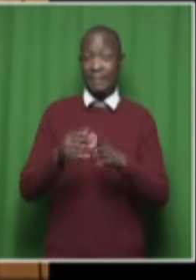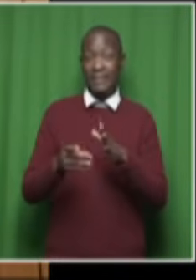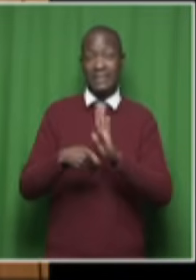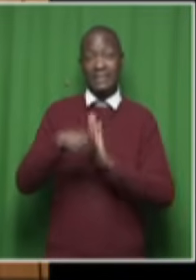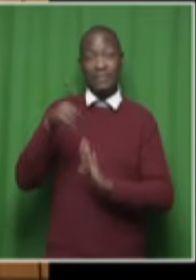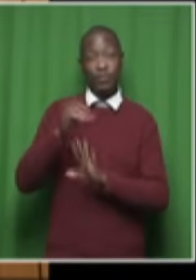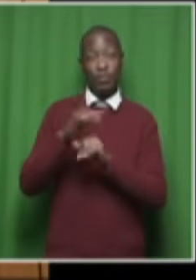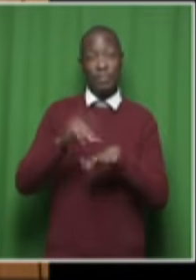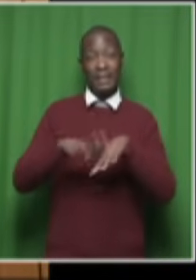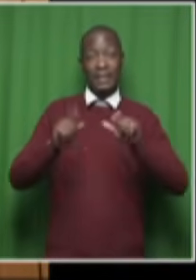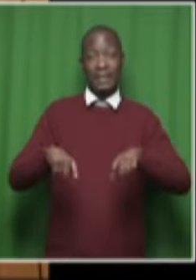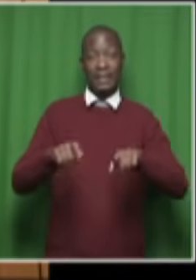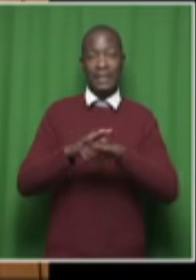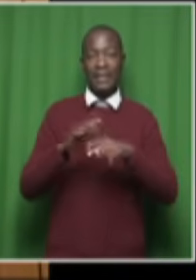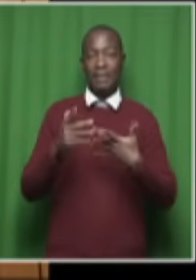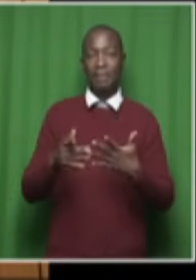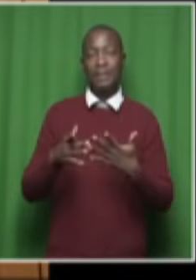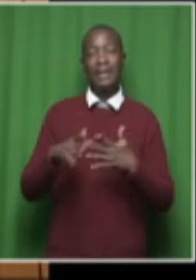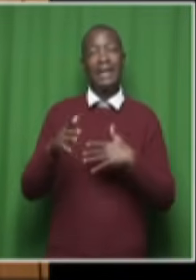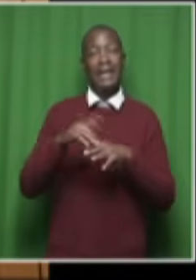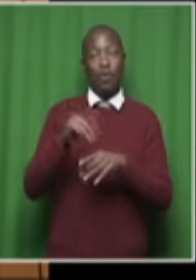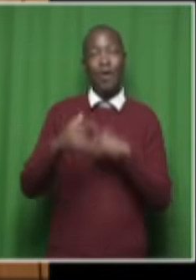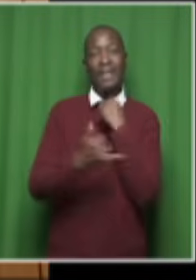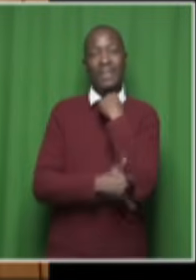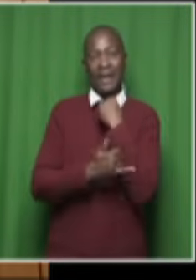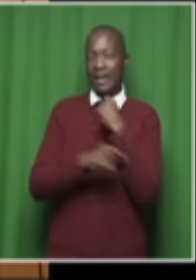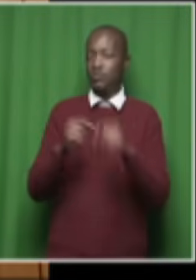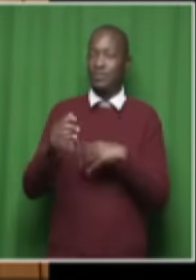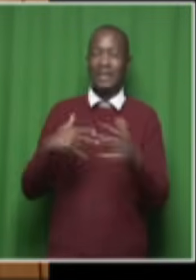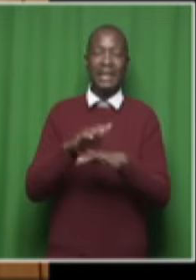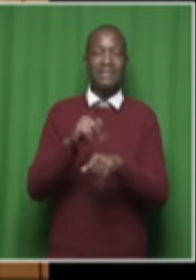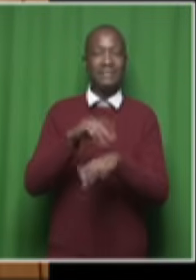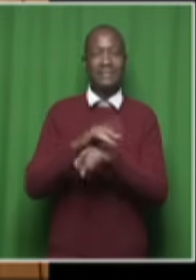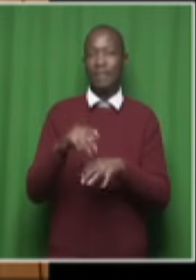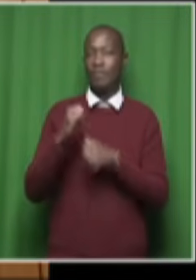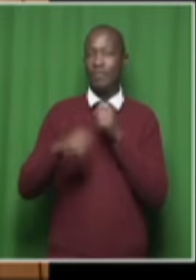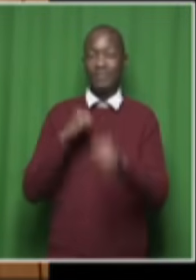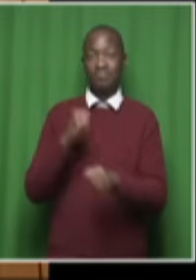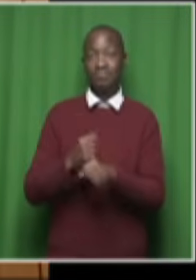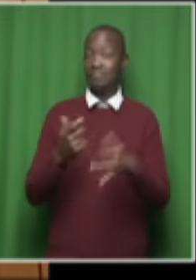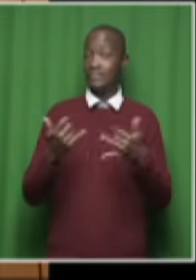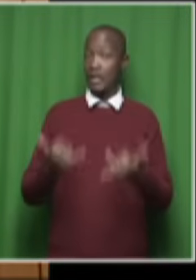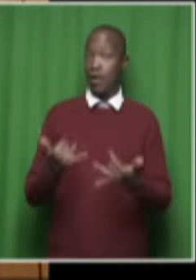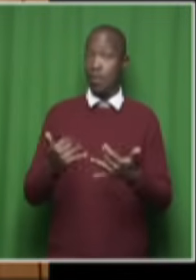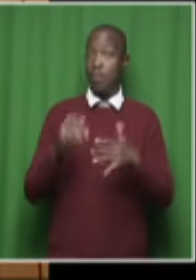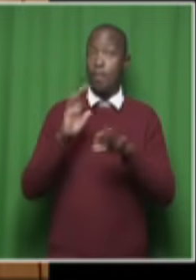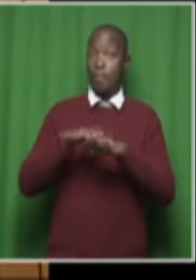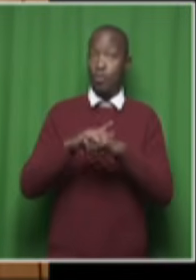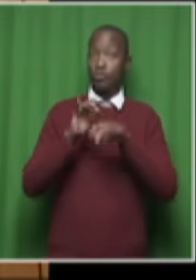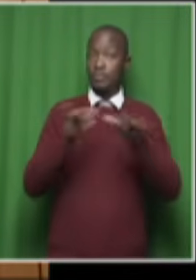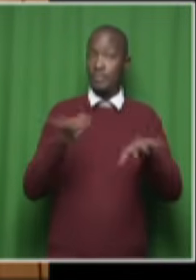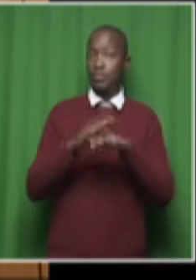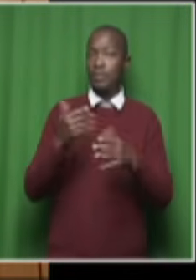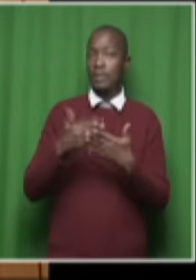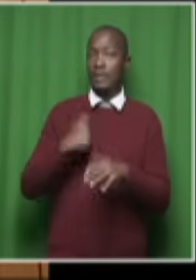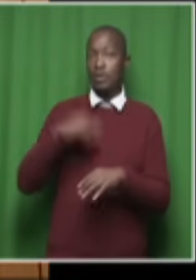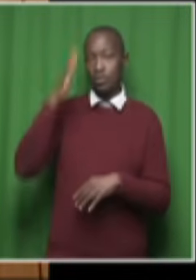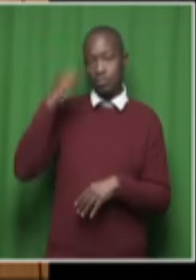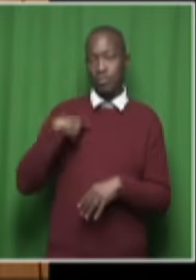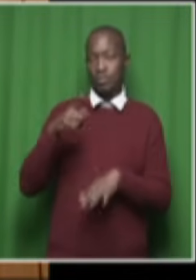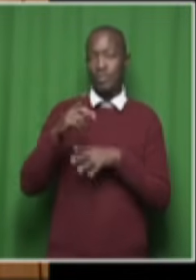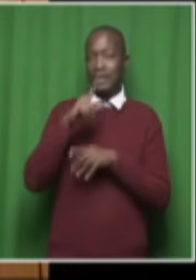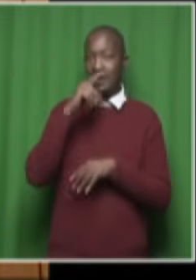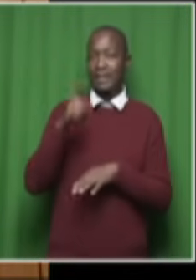over the country any time of the year. It's called the cut-off low pressure system. I think most people are by this time used to that name. And we use it in